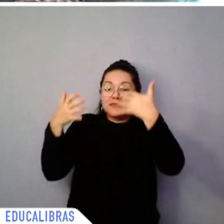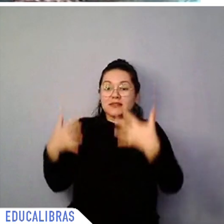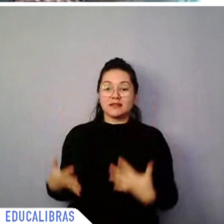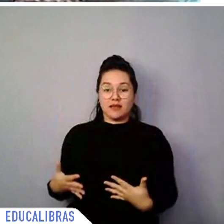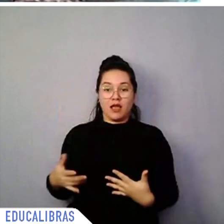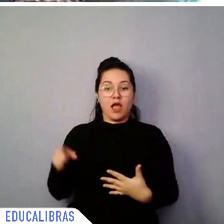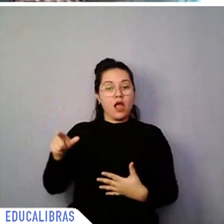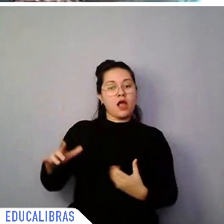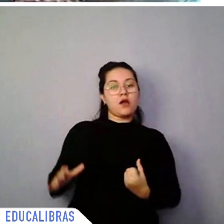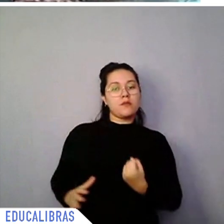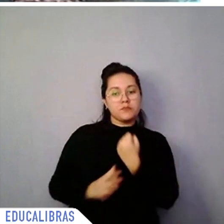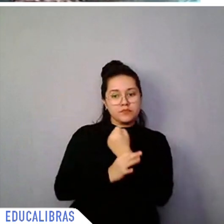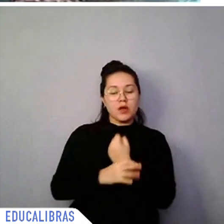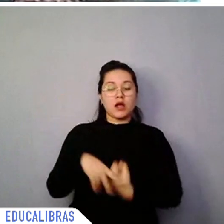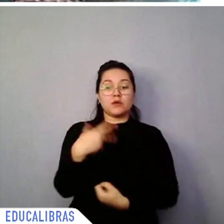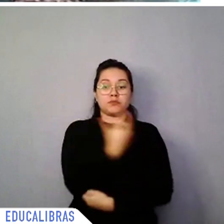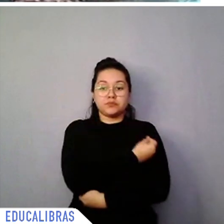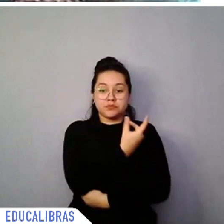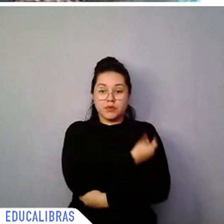They are only going to be